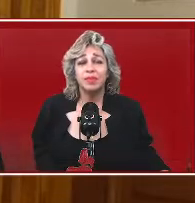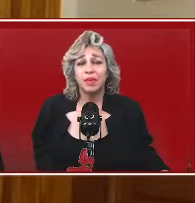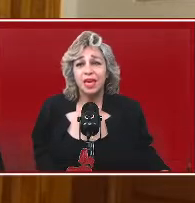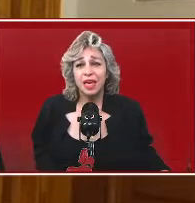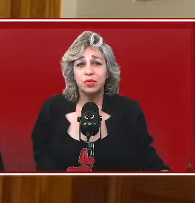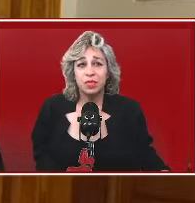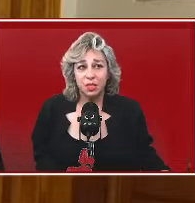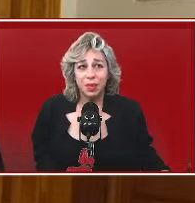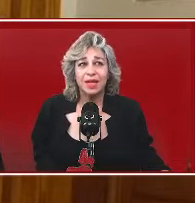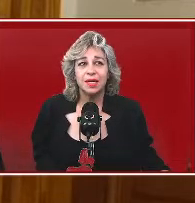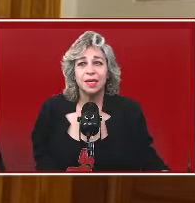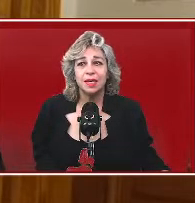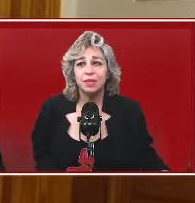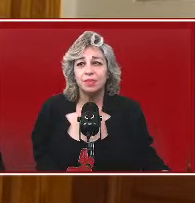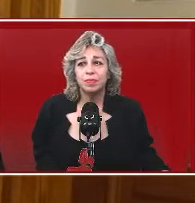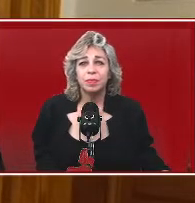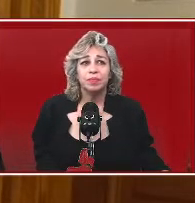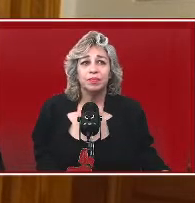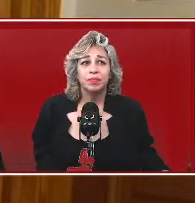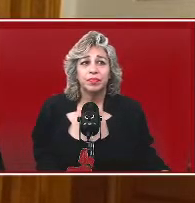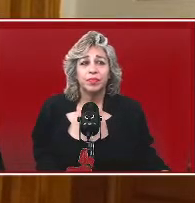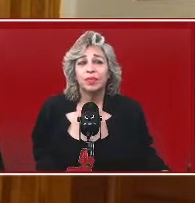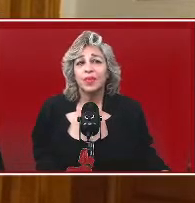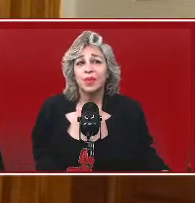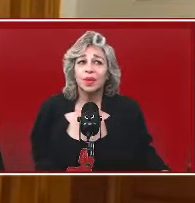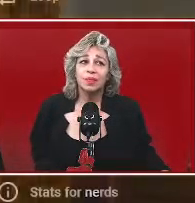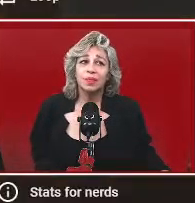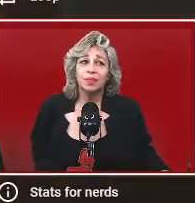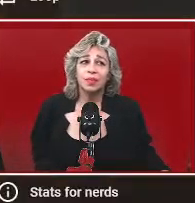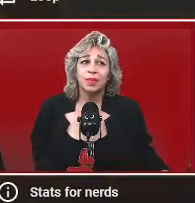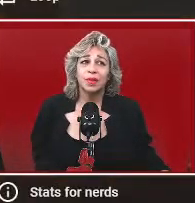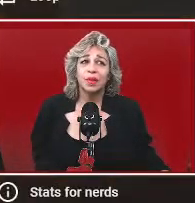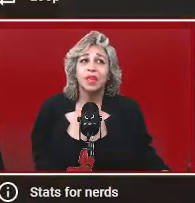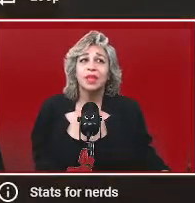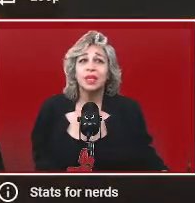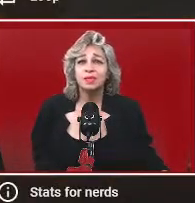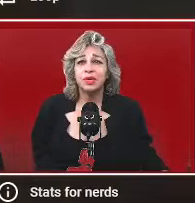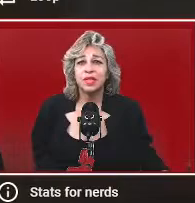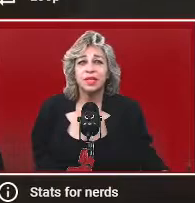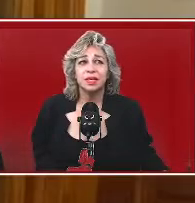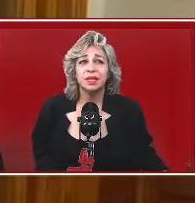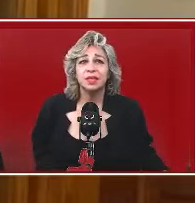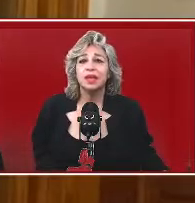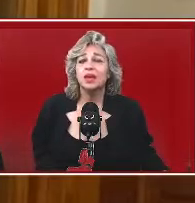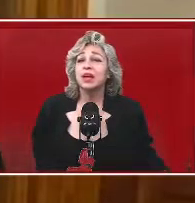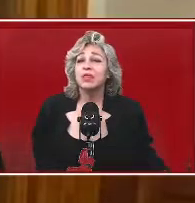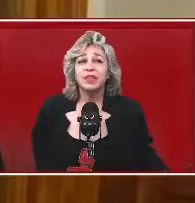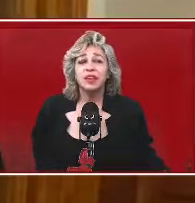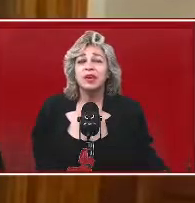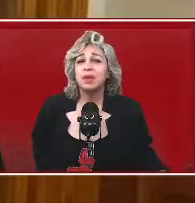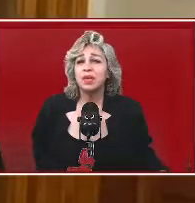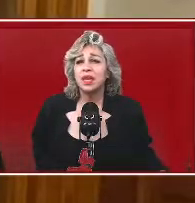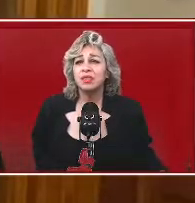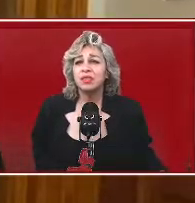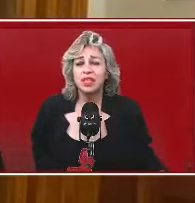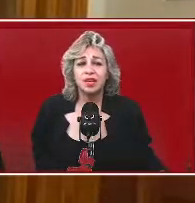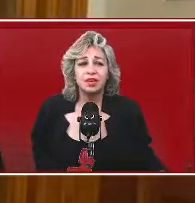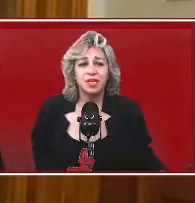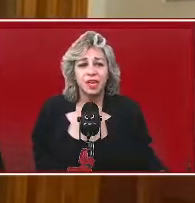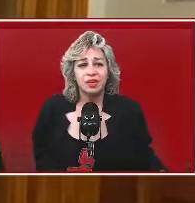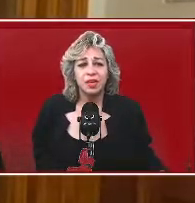have it respected, las libertades, the que no haya liberties, autoritarismo, that there not be